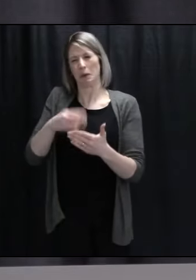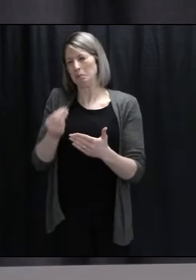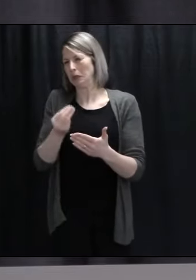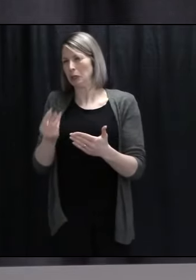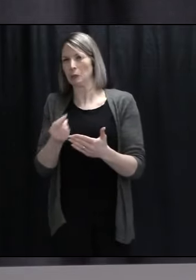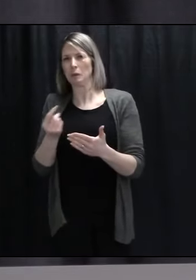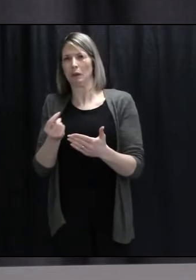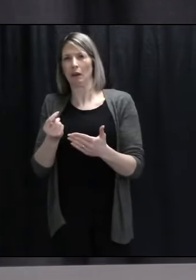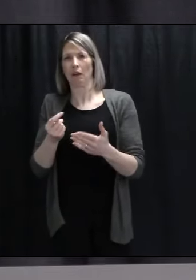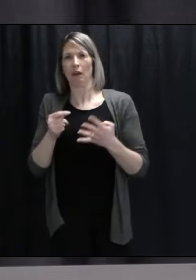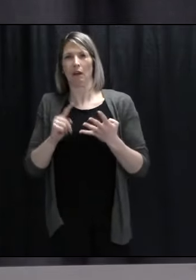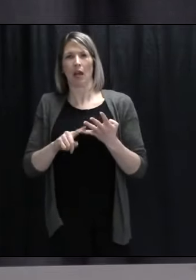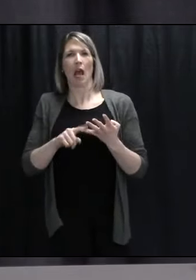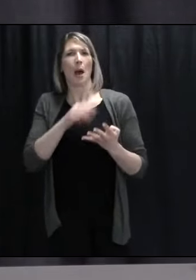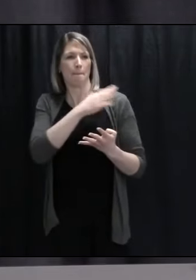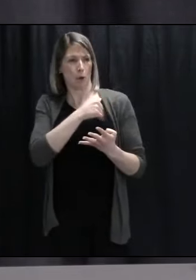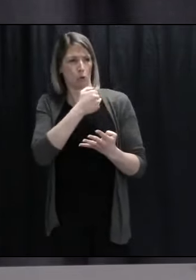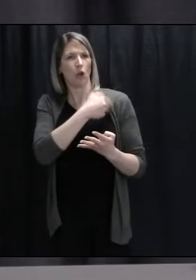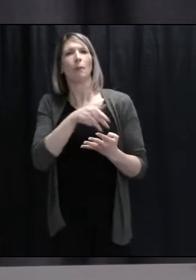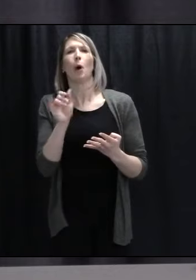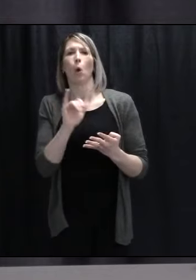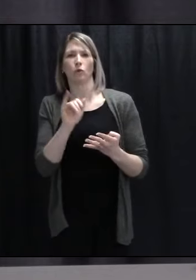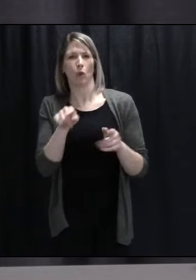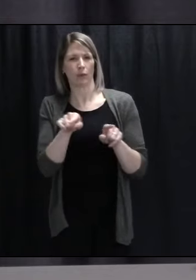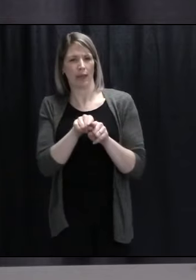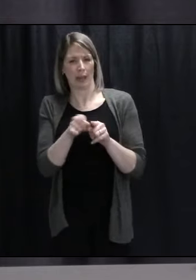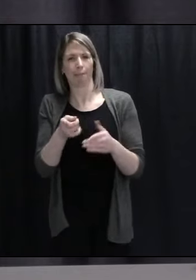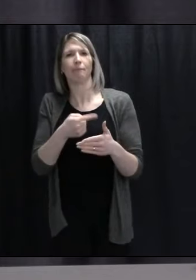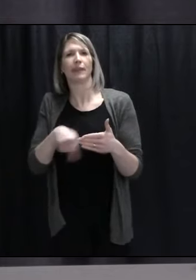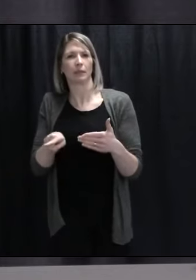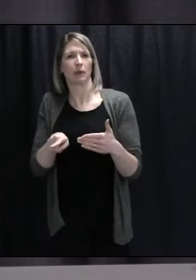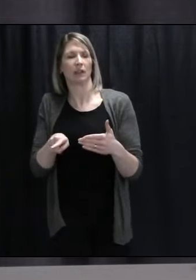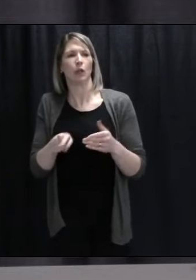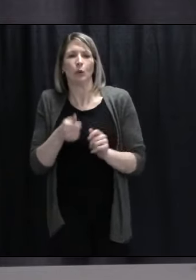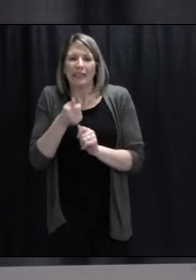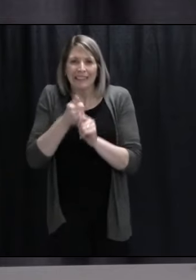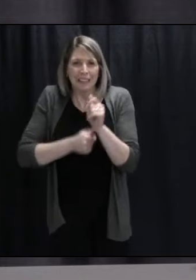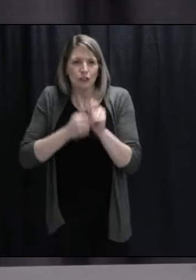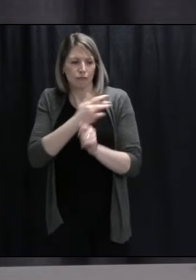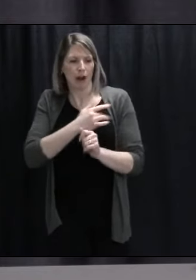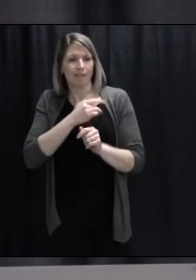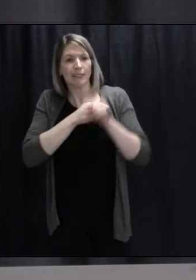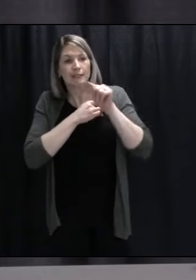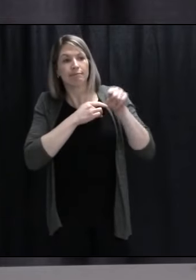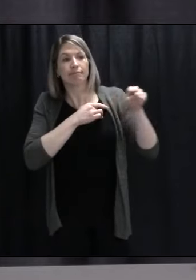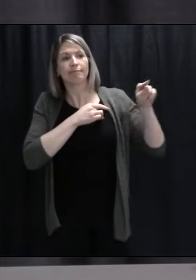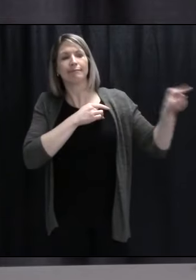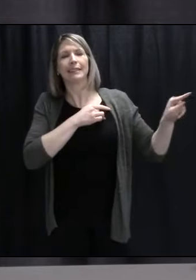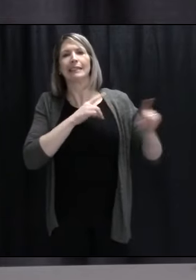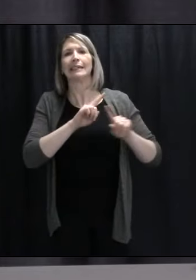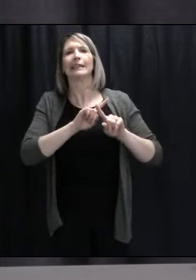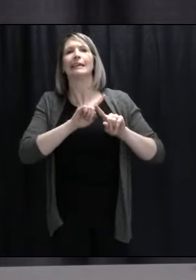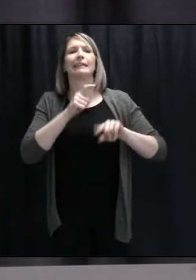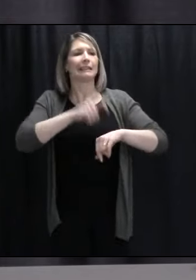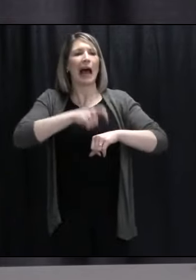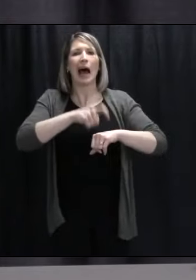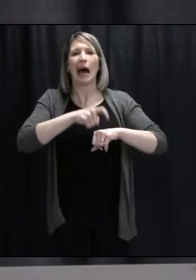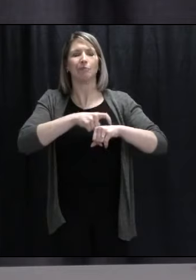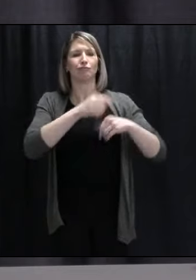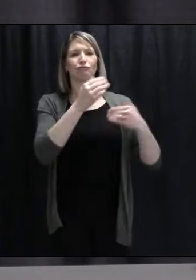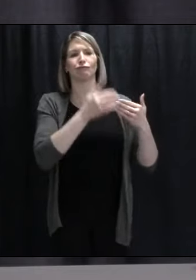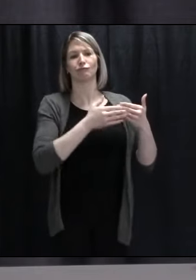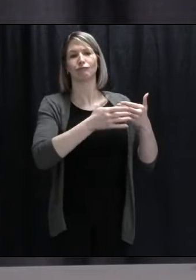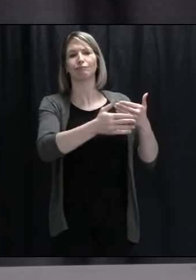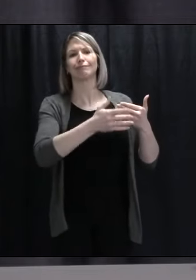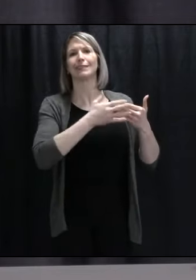So every province is in a very different position when they can actually put in place what would be a model for their individual province. But